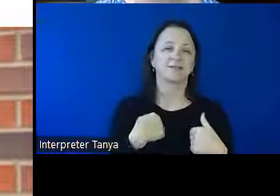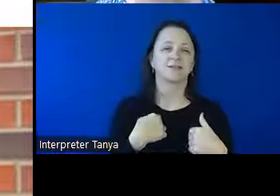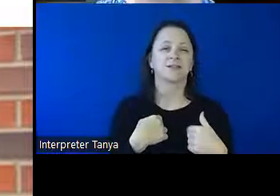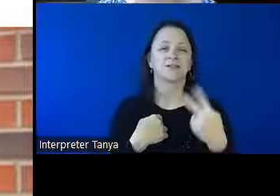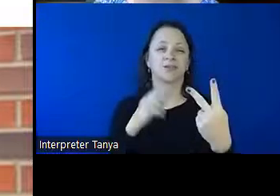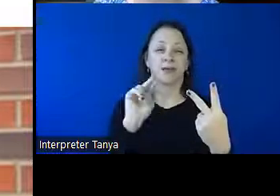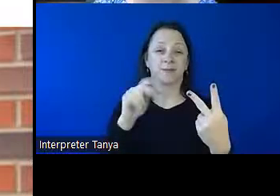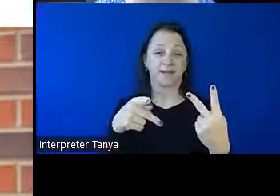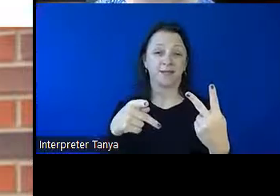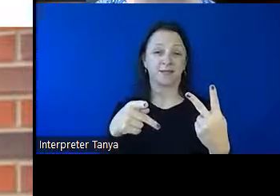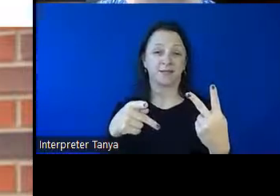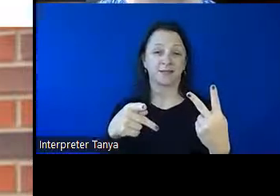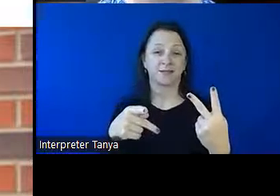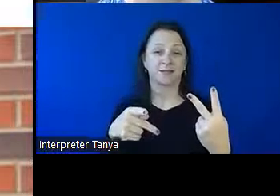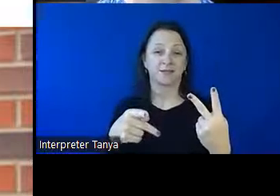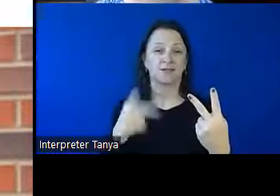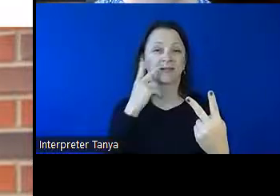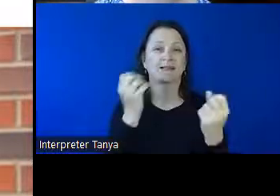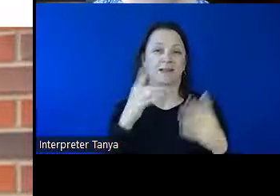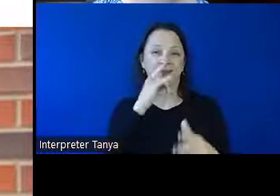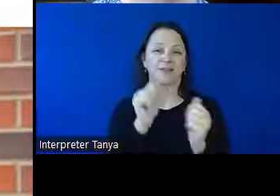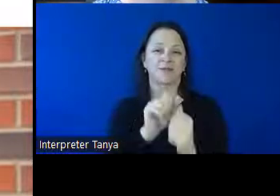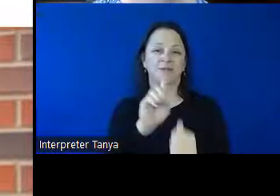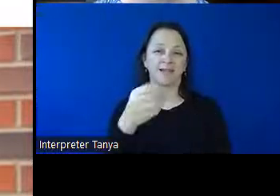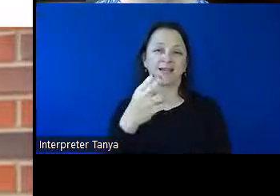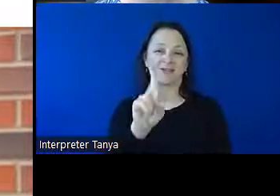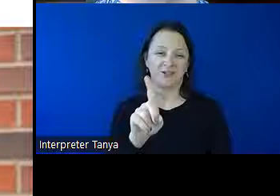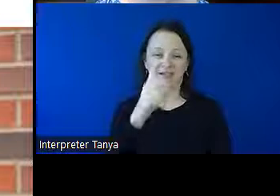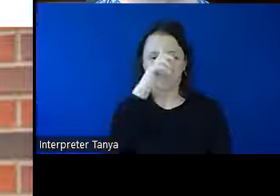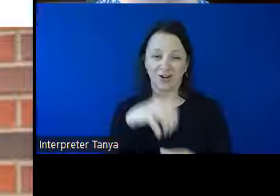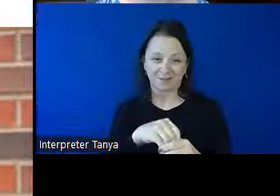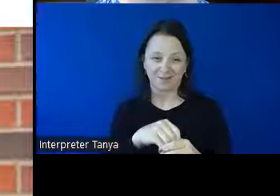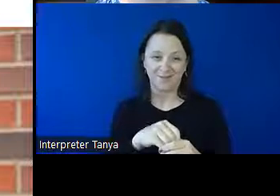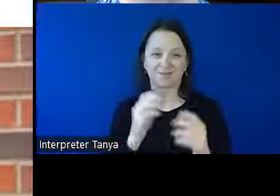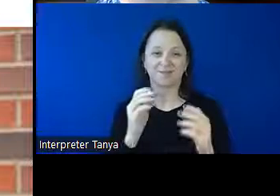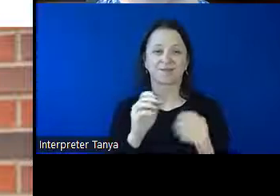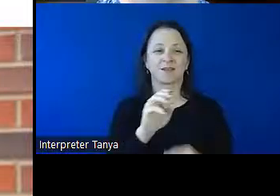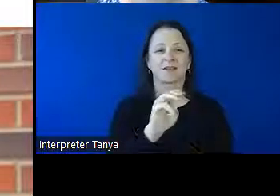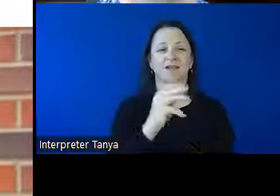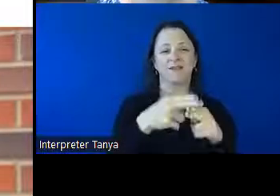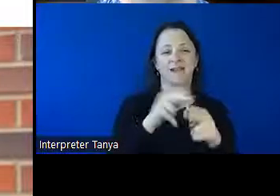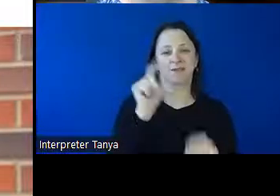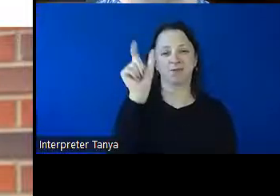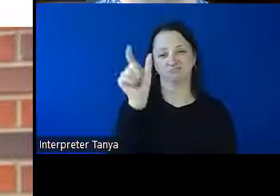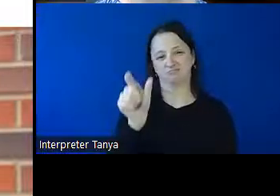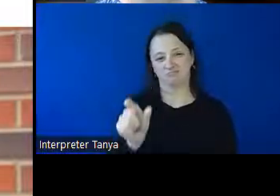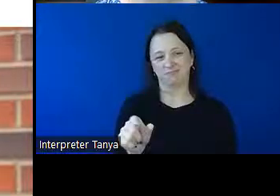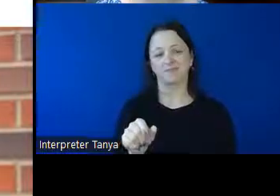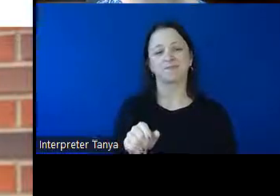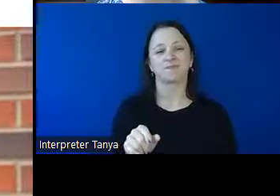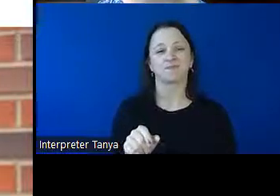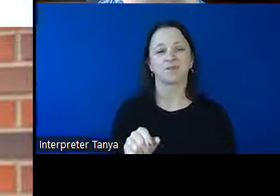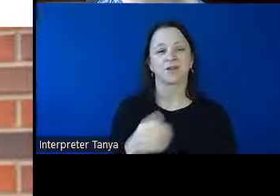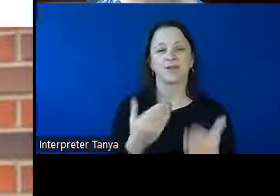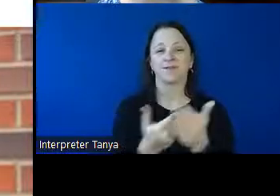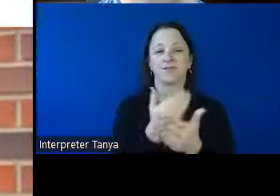practitioners will be working on this since they see lots of kids with ADHD and autism. And that's Melissa Ryan and Joanna Stump. We have a